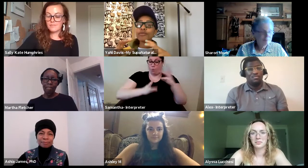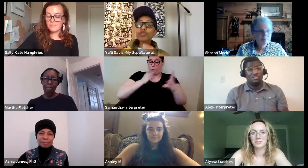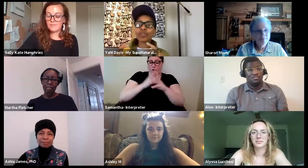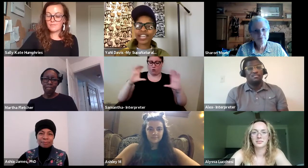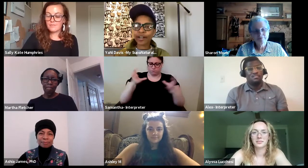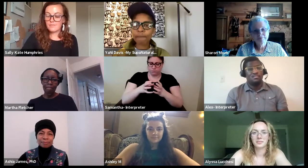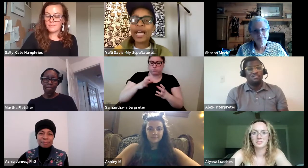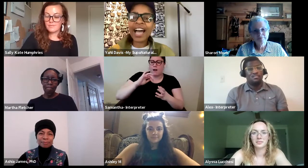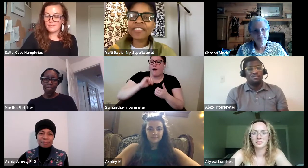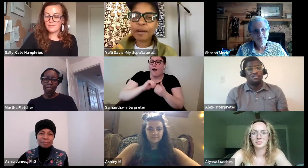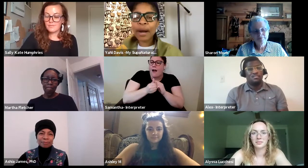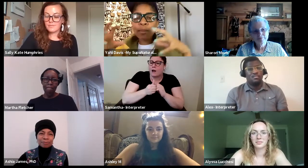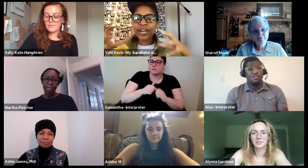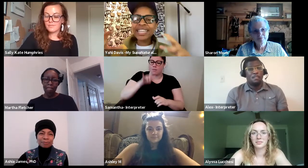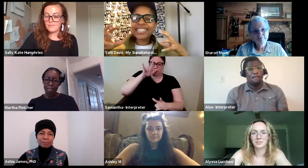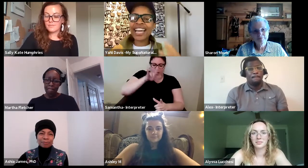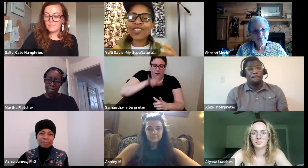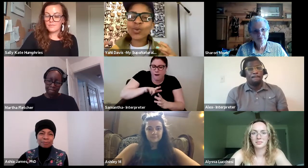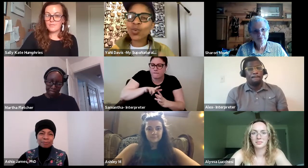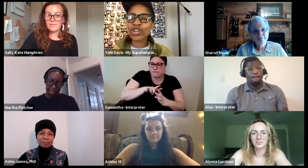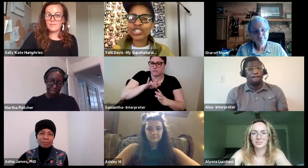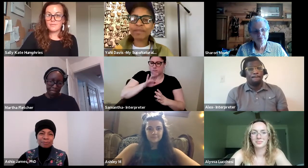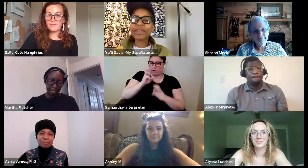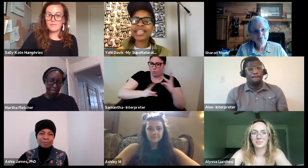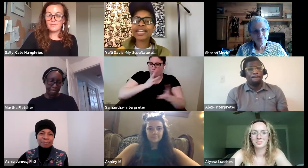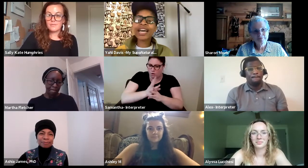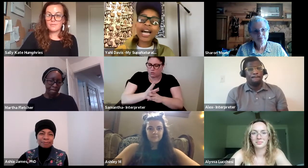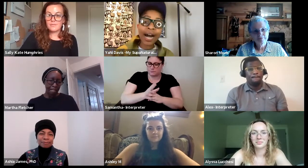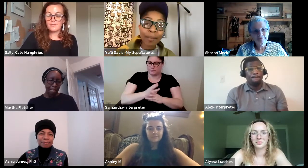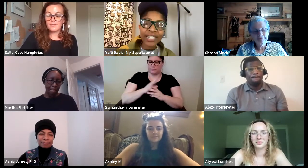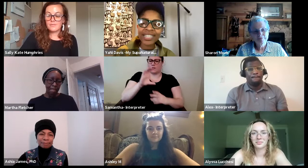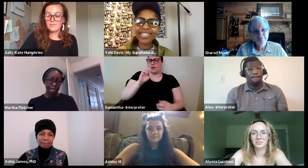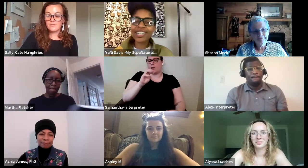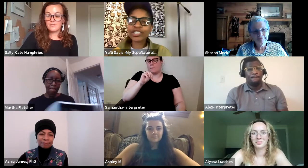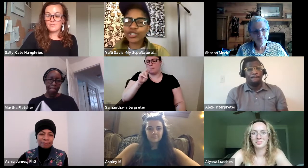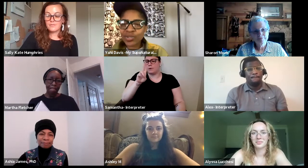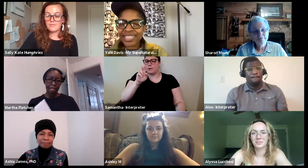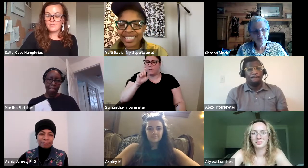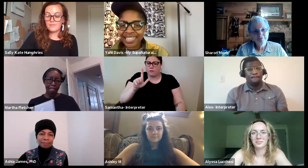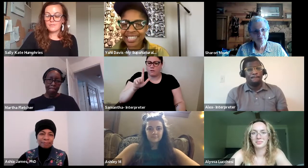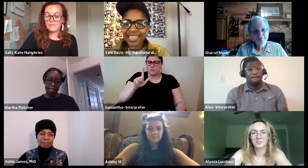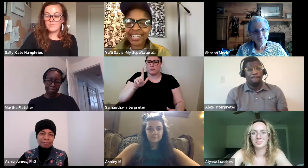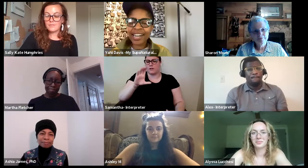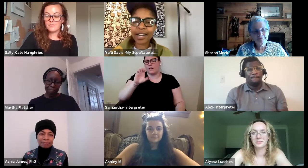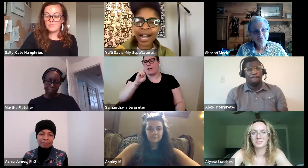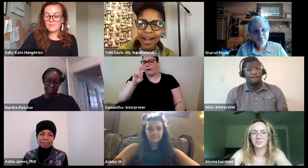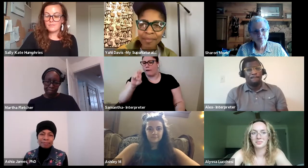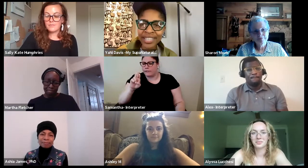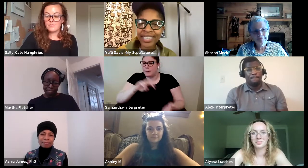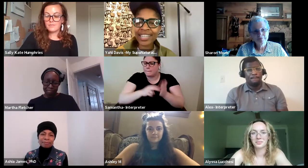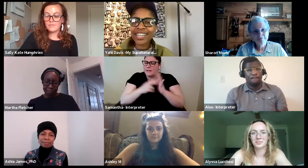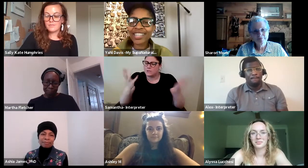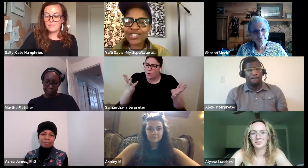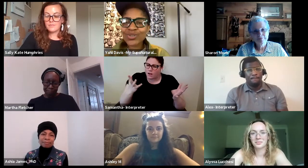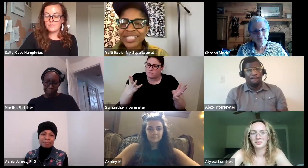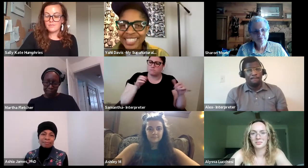care, I think about breaking down the word to mean common unity, a